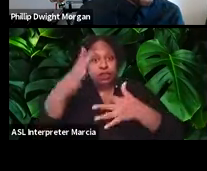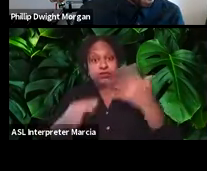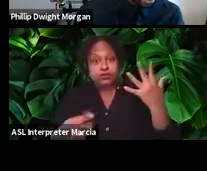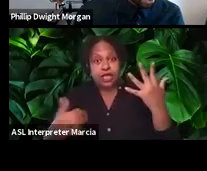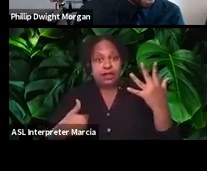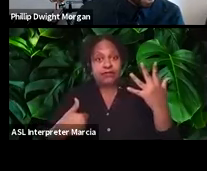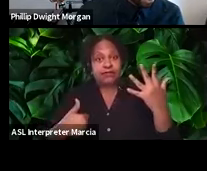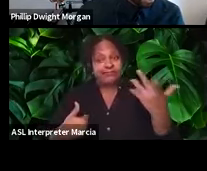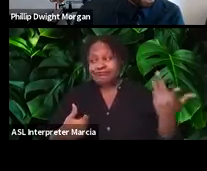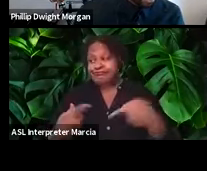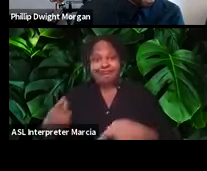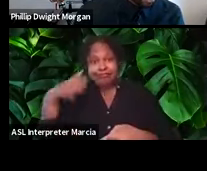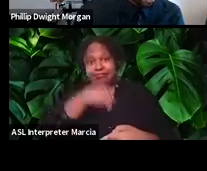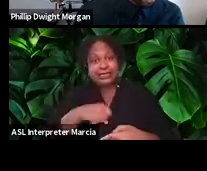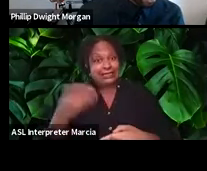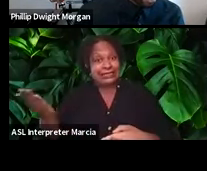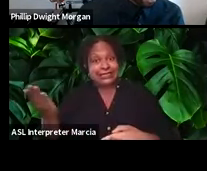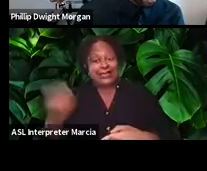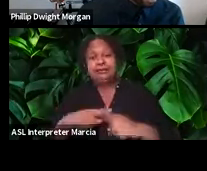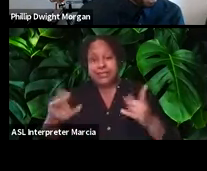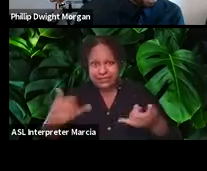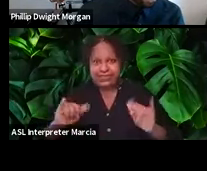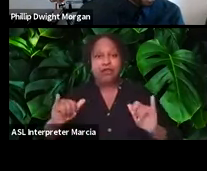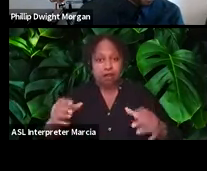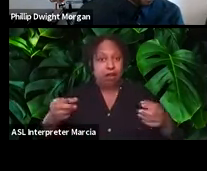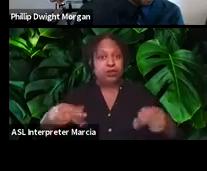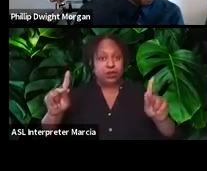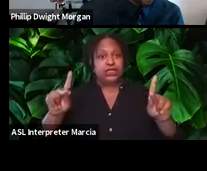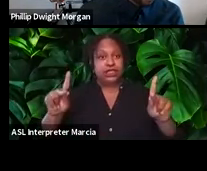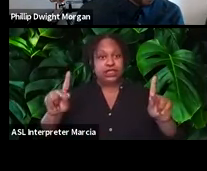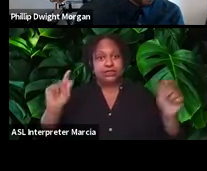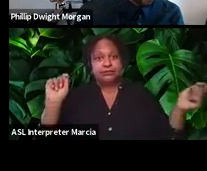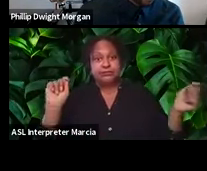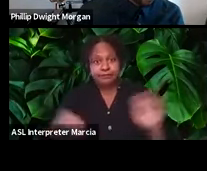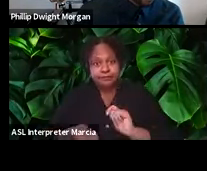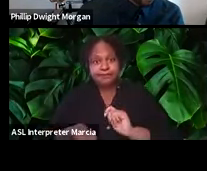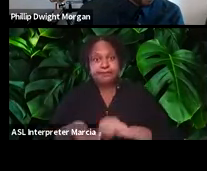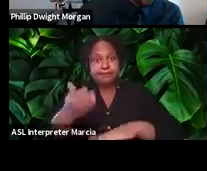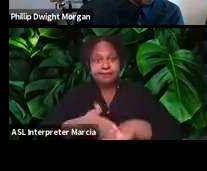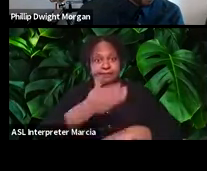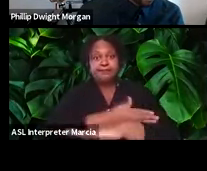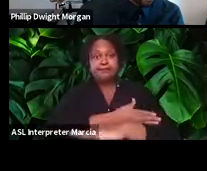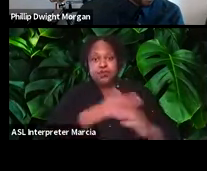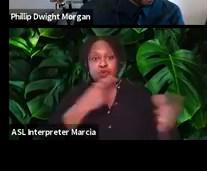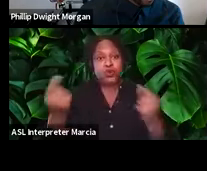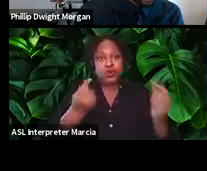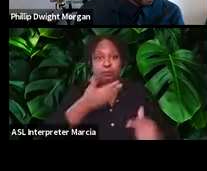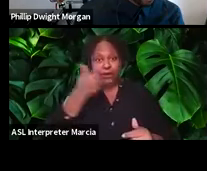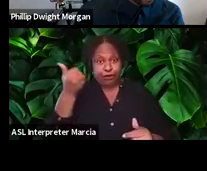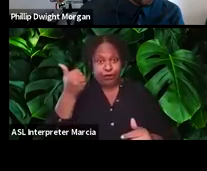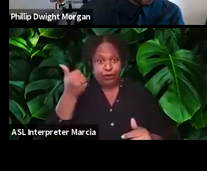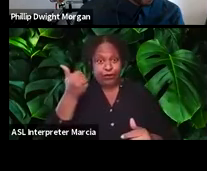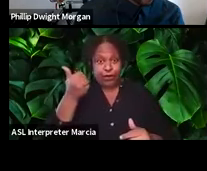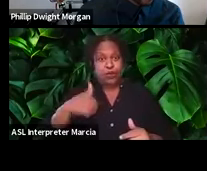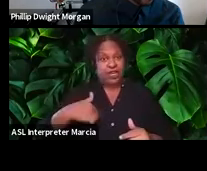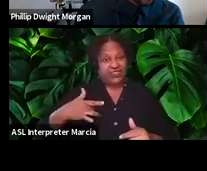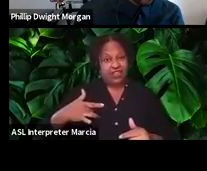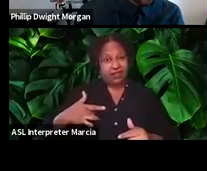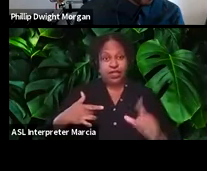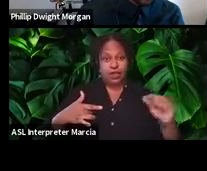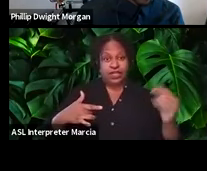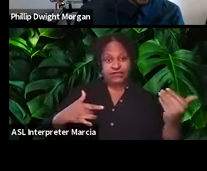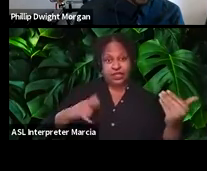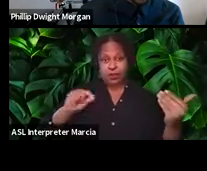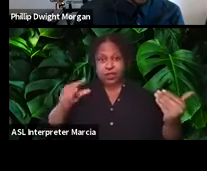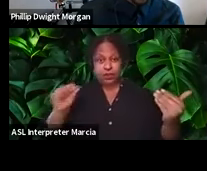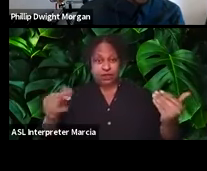But nonetheless, it is an opportunity still to do better. And so do I think things have changed between 2015